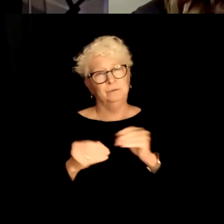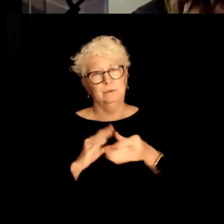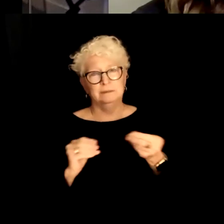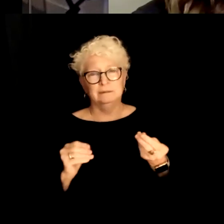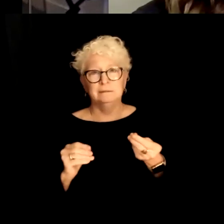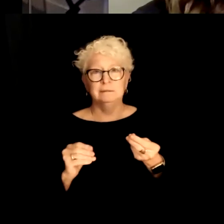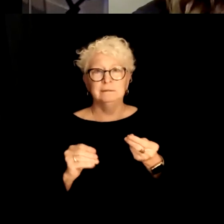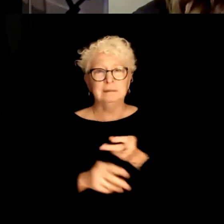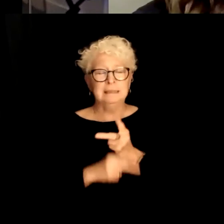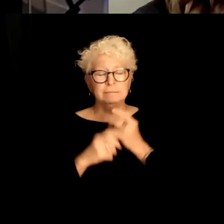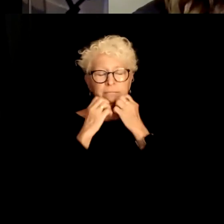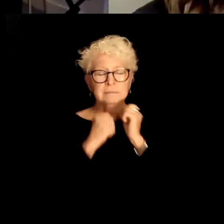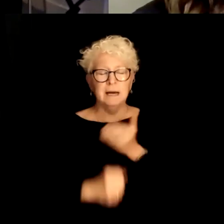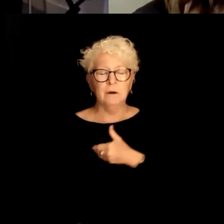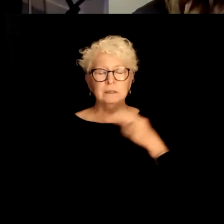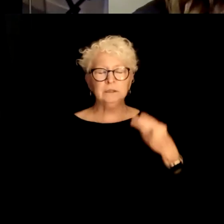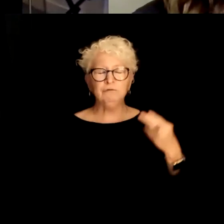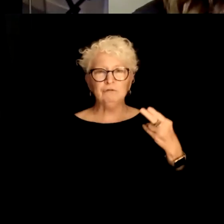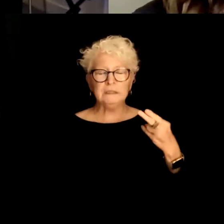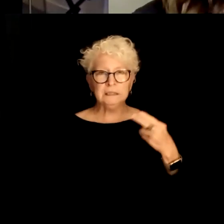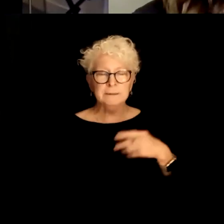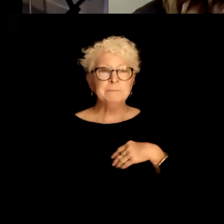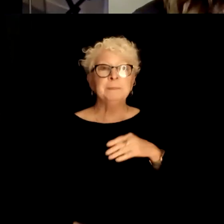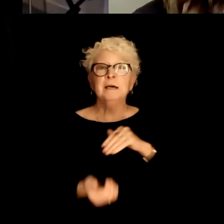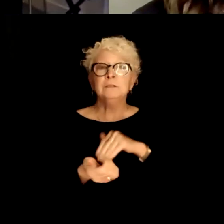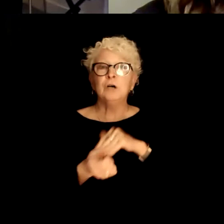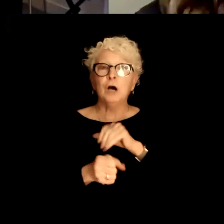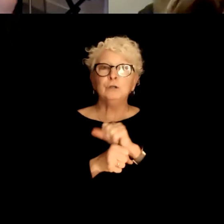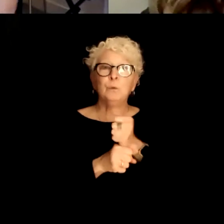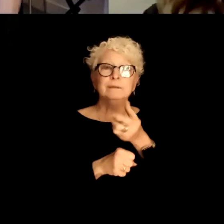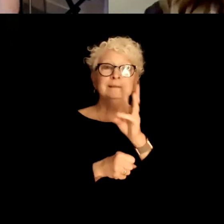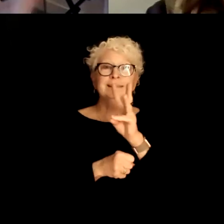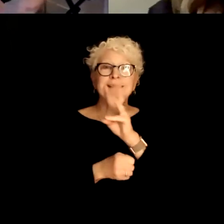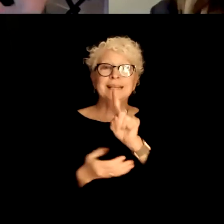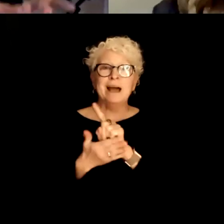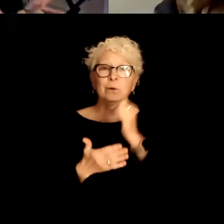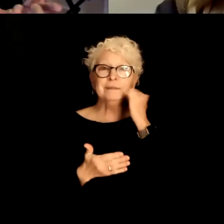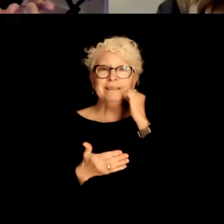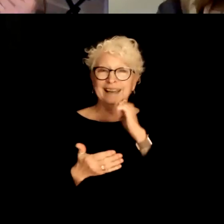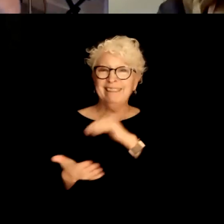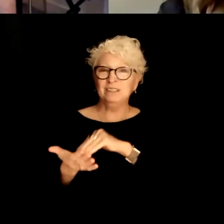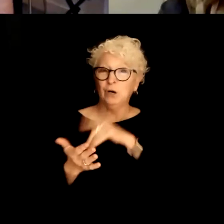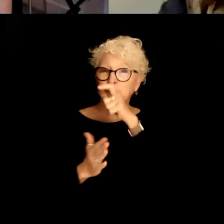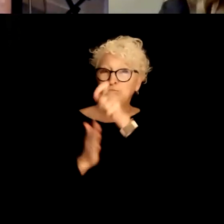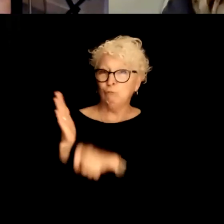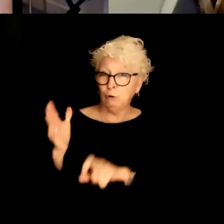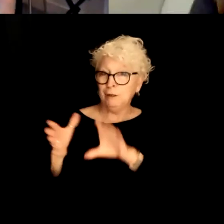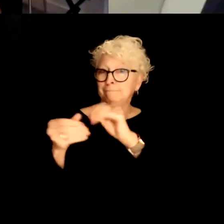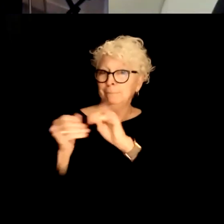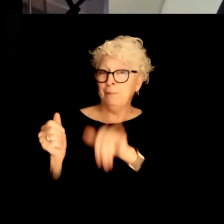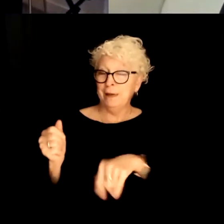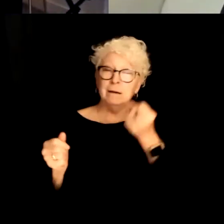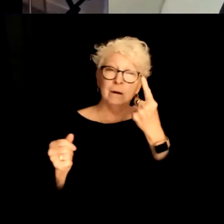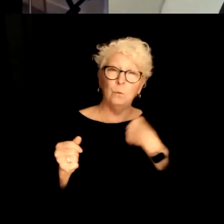like, that doctor may work on this 16 hours a day, but we work on this 24/7. I mean, it's our bodies and our lives. And I think that there's a lot